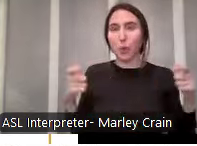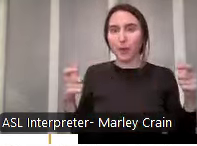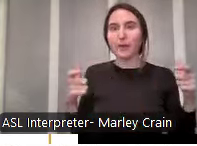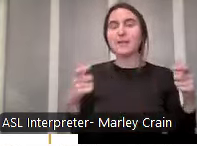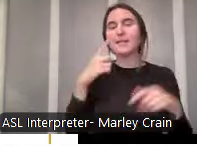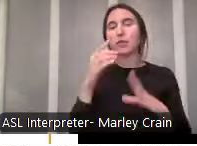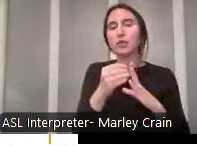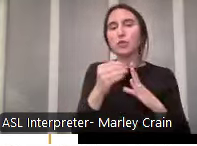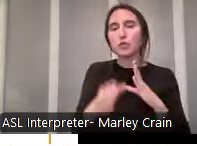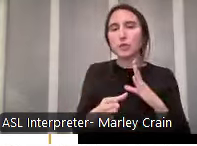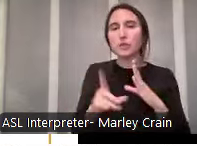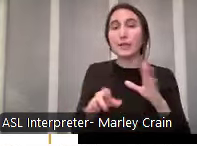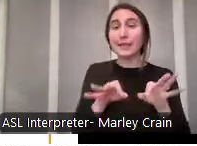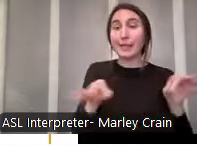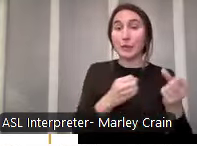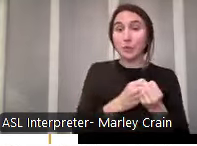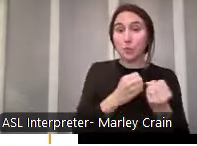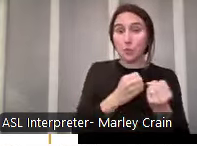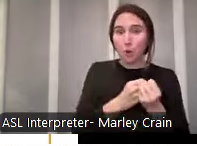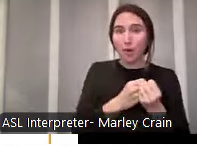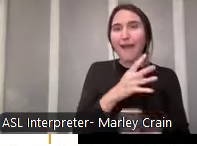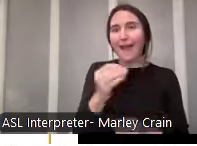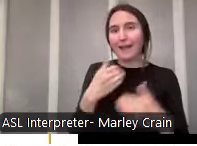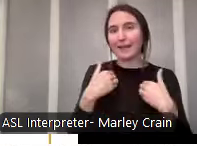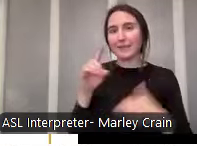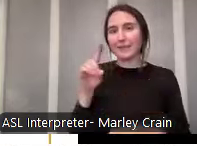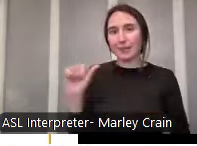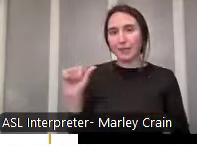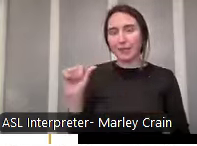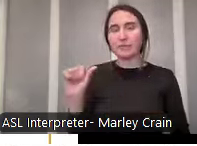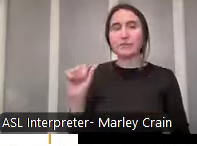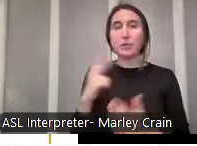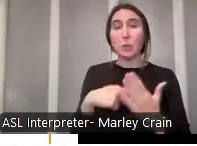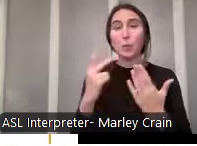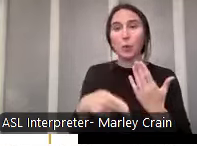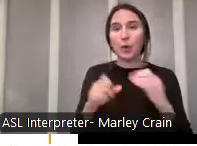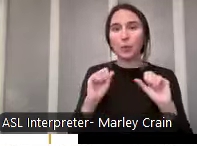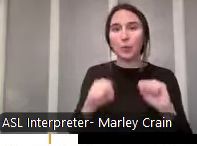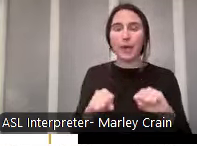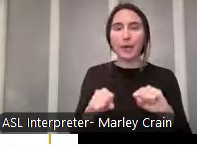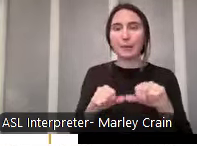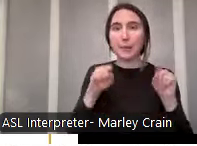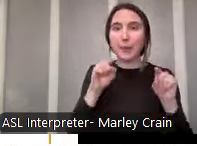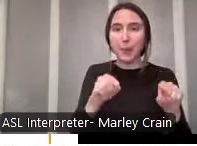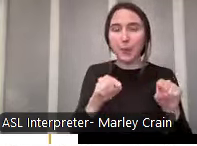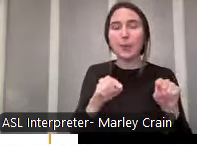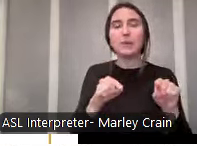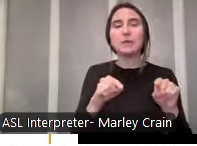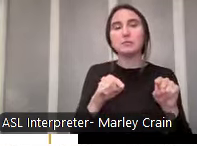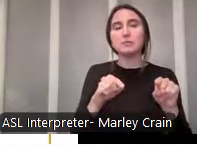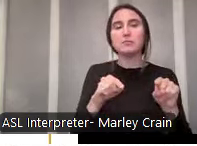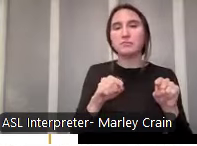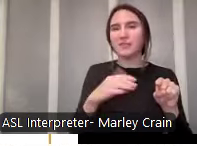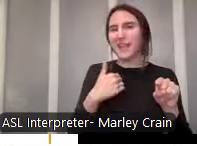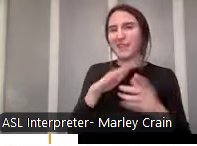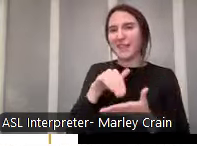supports, there are programs that you can go to outside of the application process, and there's a centralized office